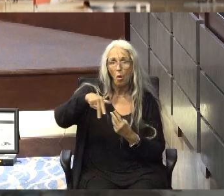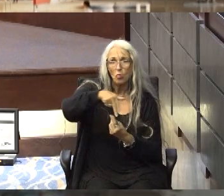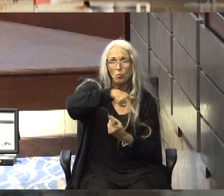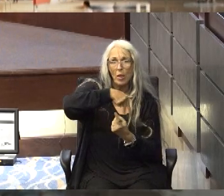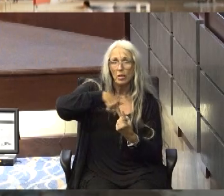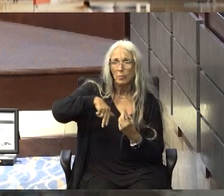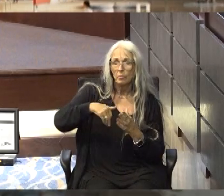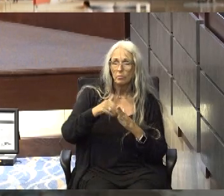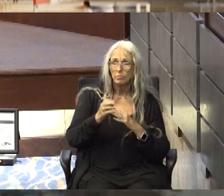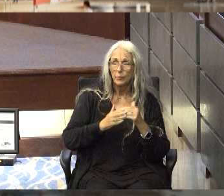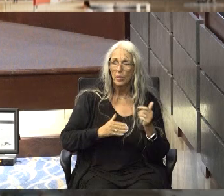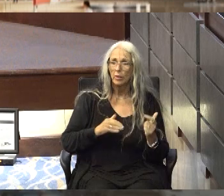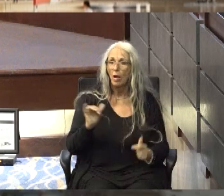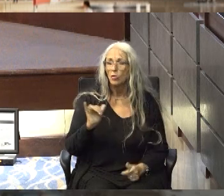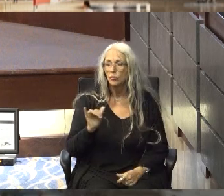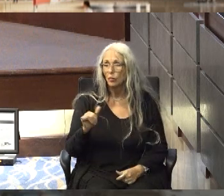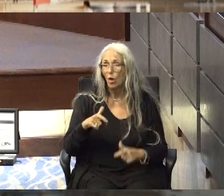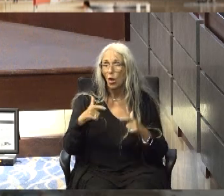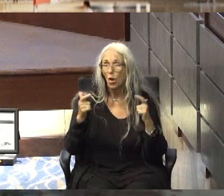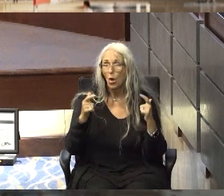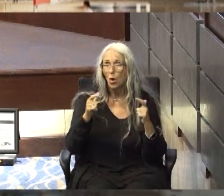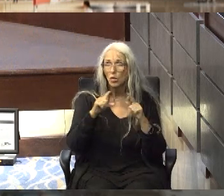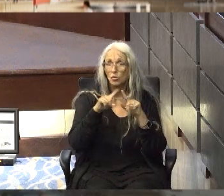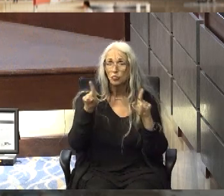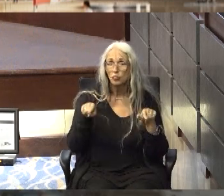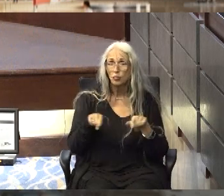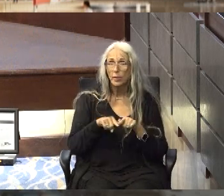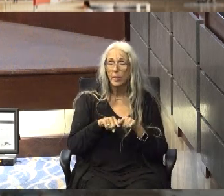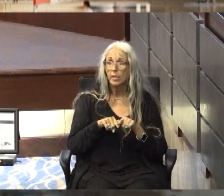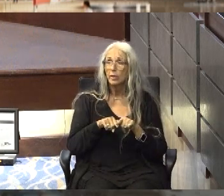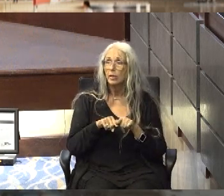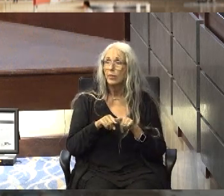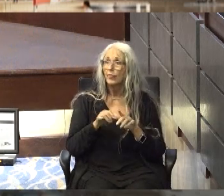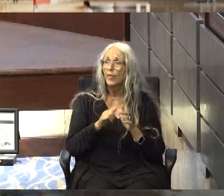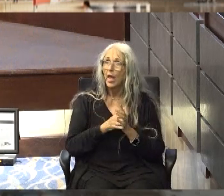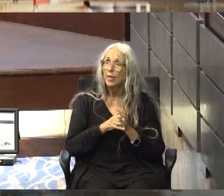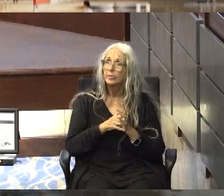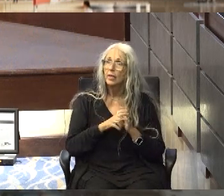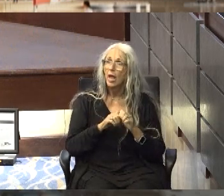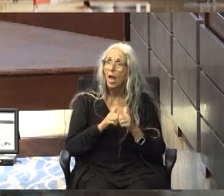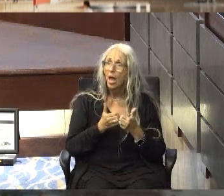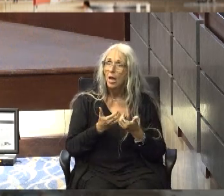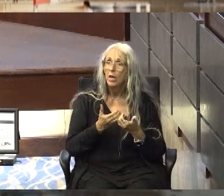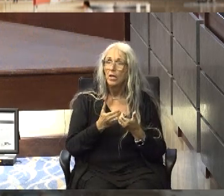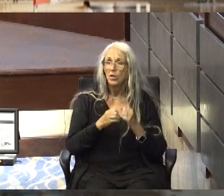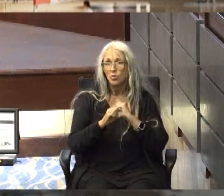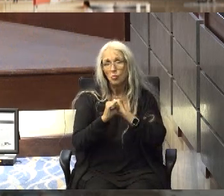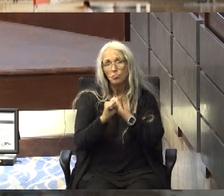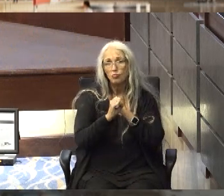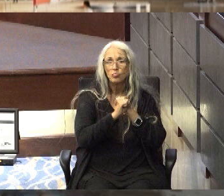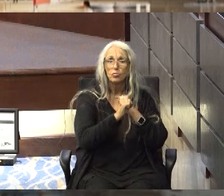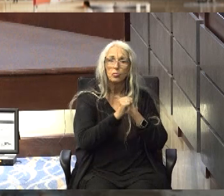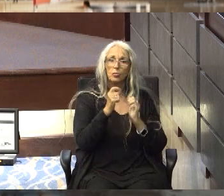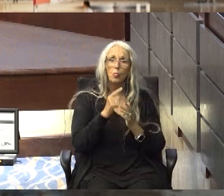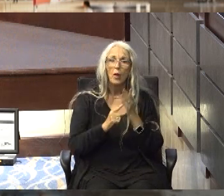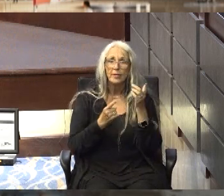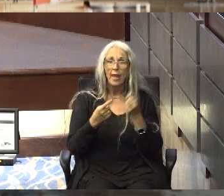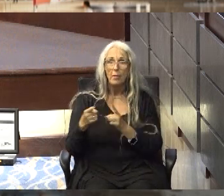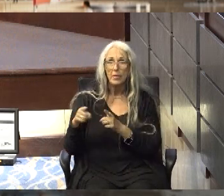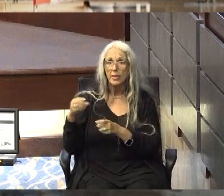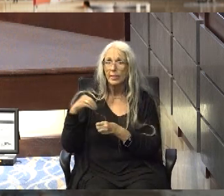also faces the potential for a large screen that can be a way to also broadcast what's going on